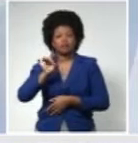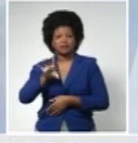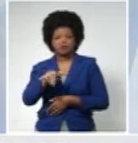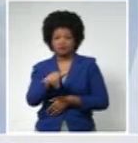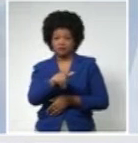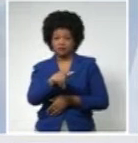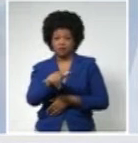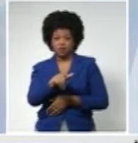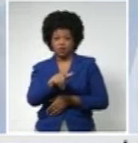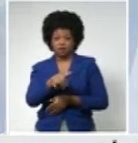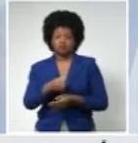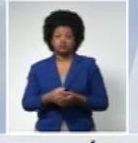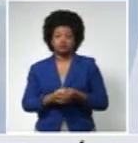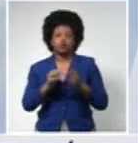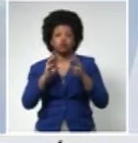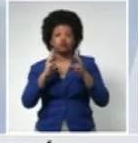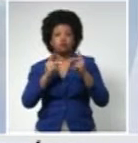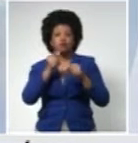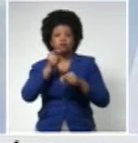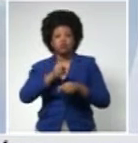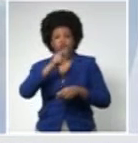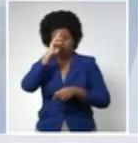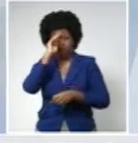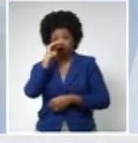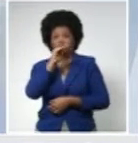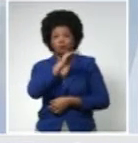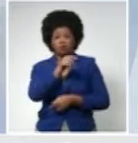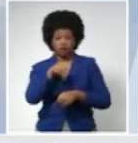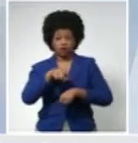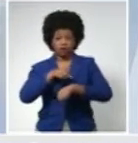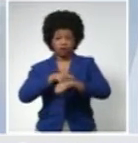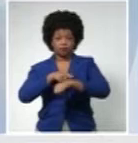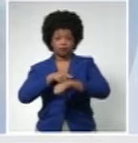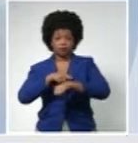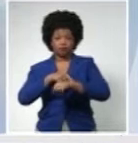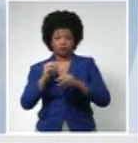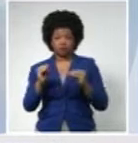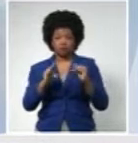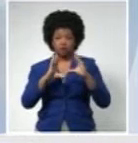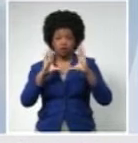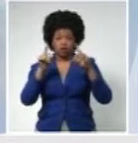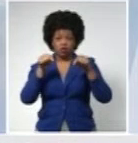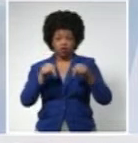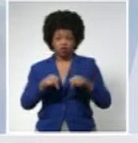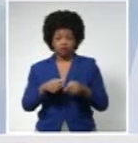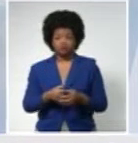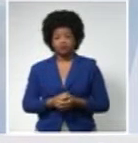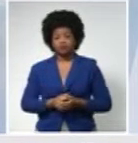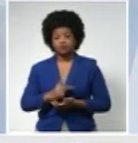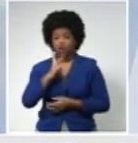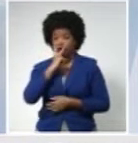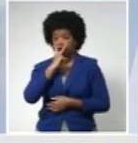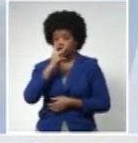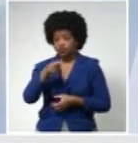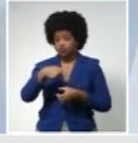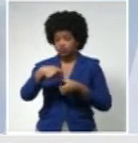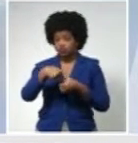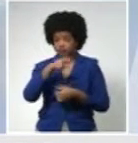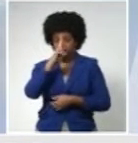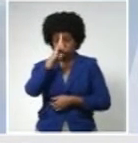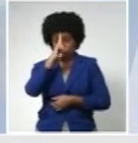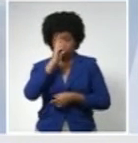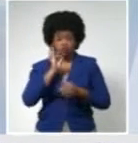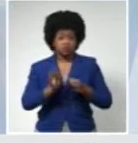active cases we have this morning. In our primary healthcare system, as we always explain, our professionals and specialists